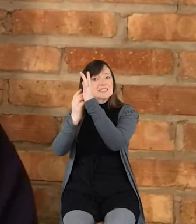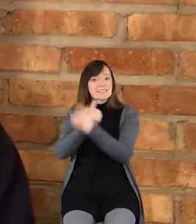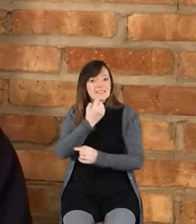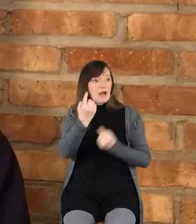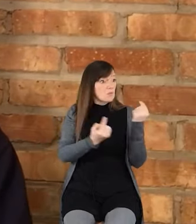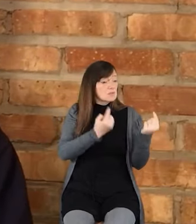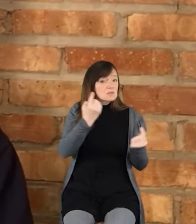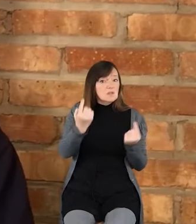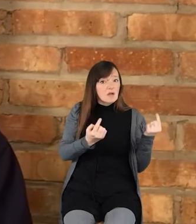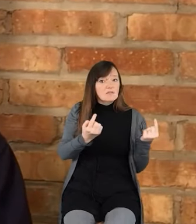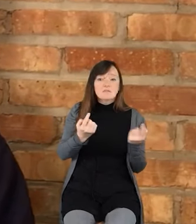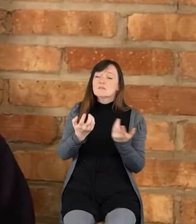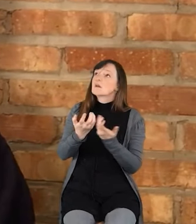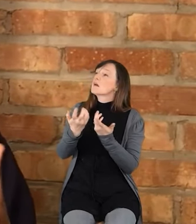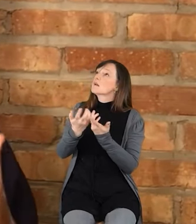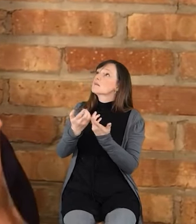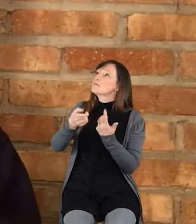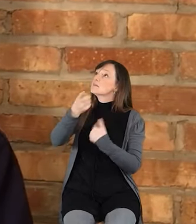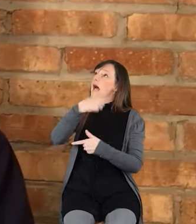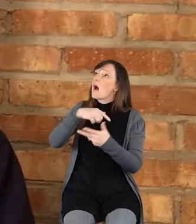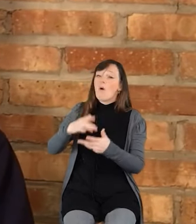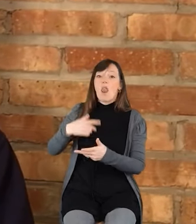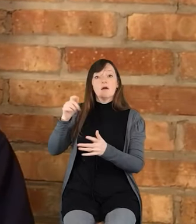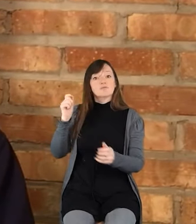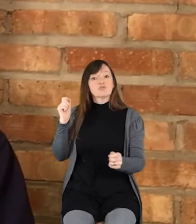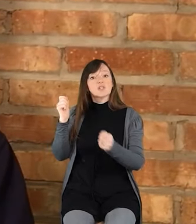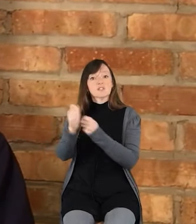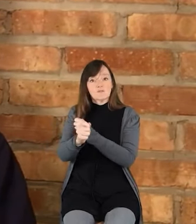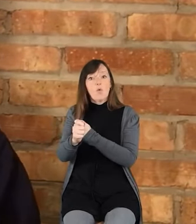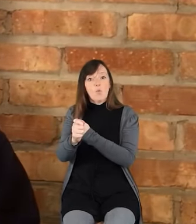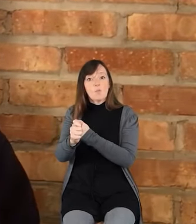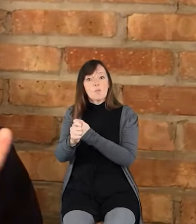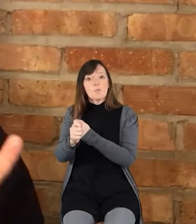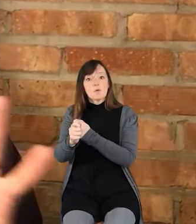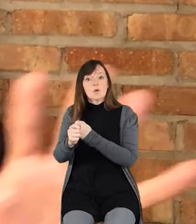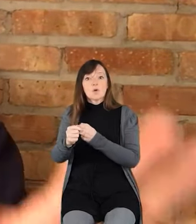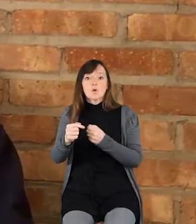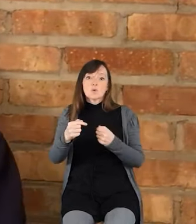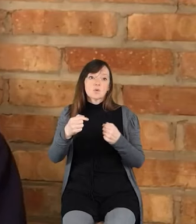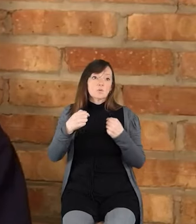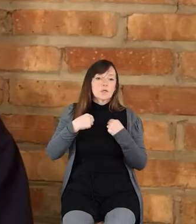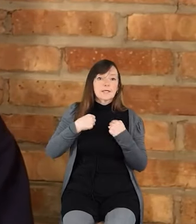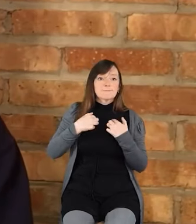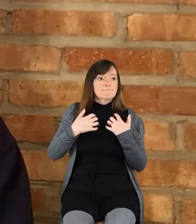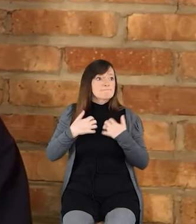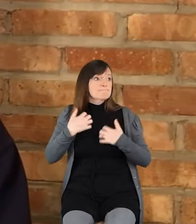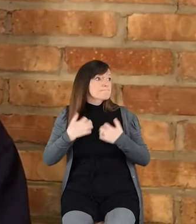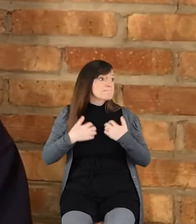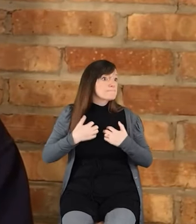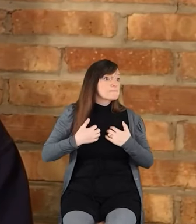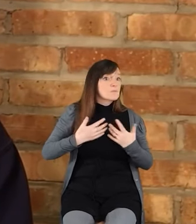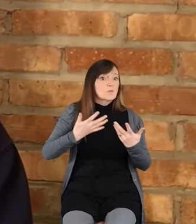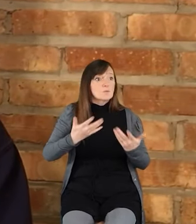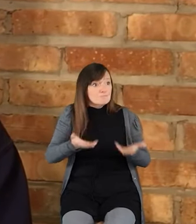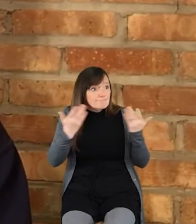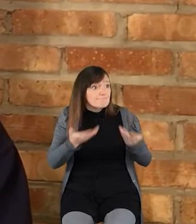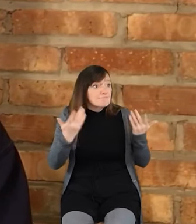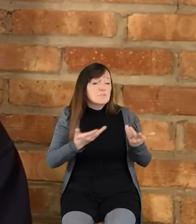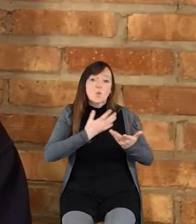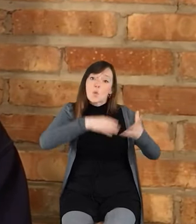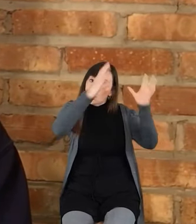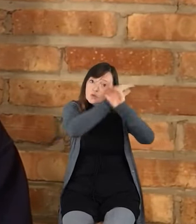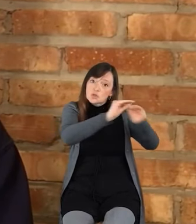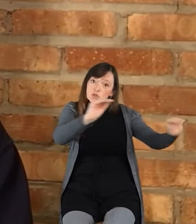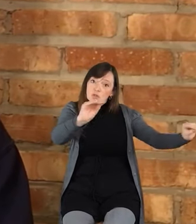that transforms our lives. And as our lives are transformed, we'll be desperate for other people to know about him